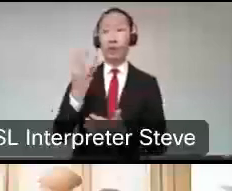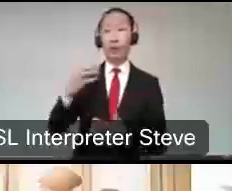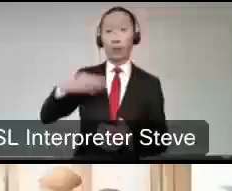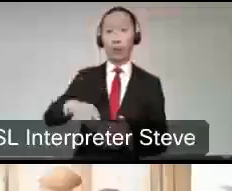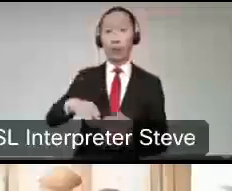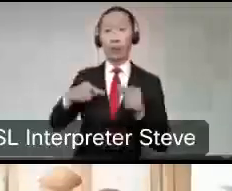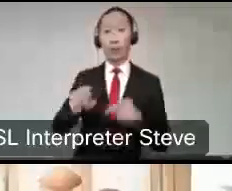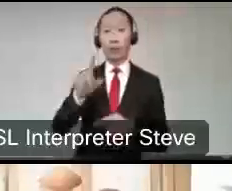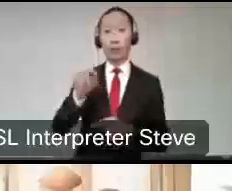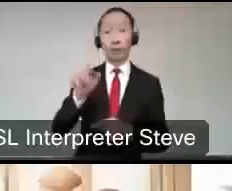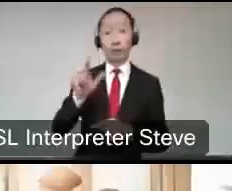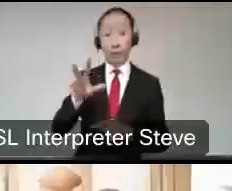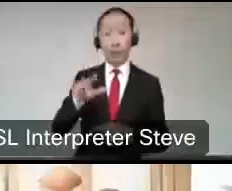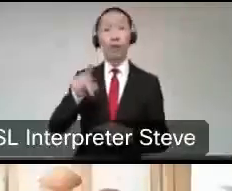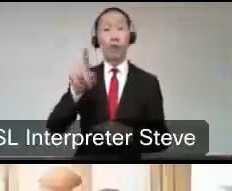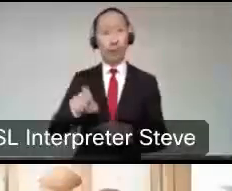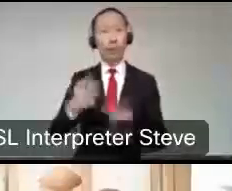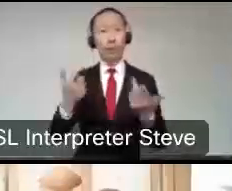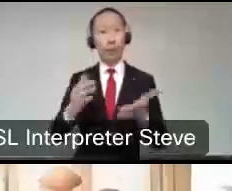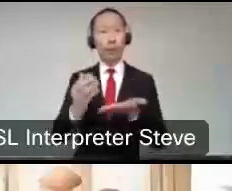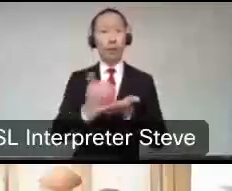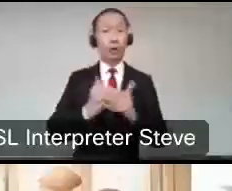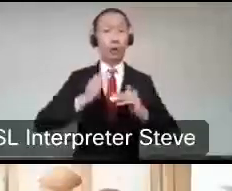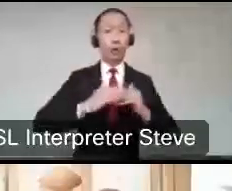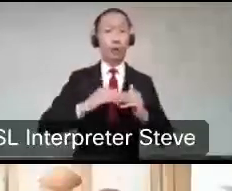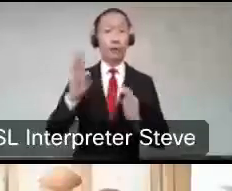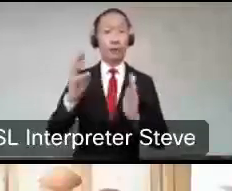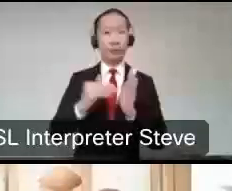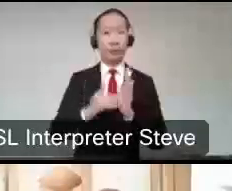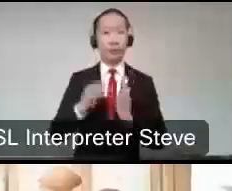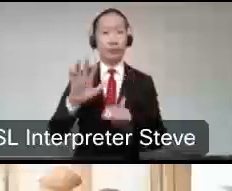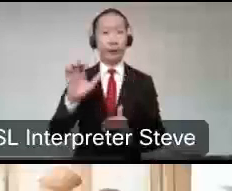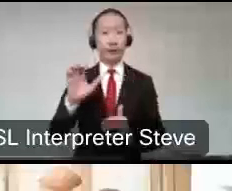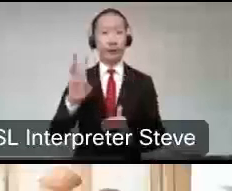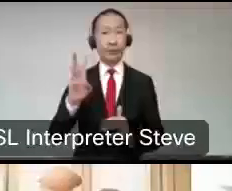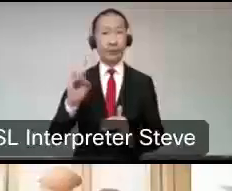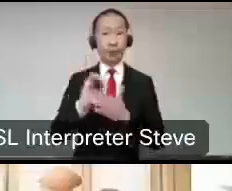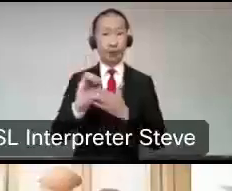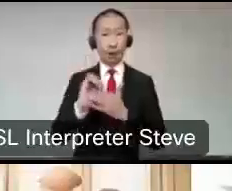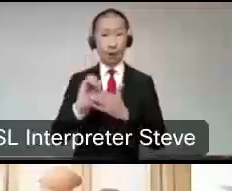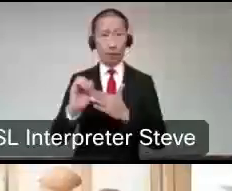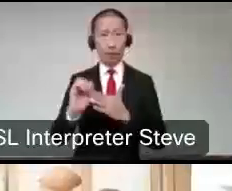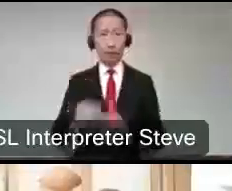in 2023, you would have had to have earned a minimum of $6,560.